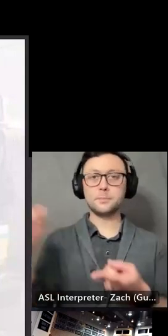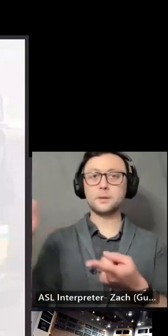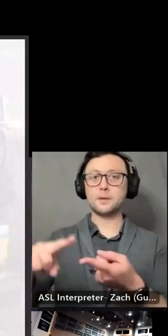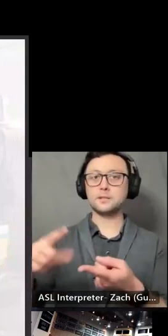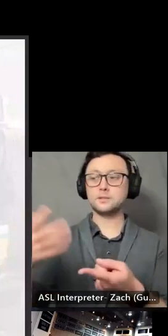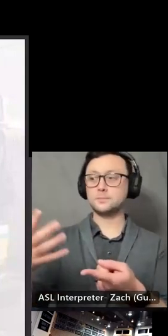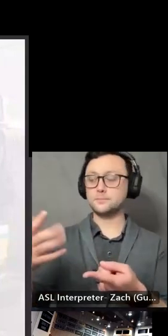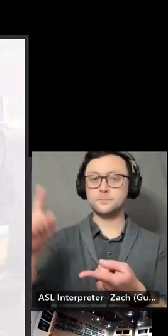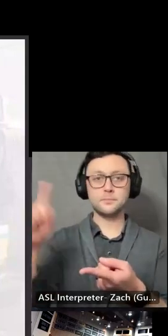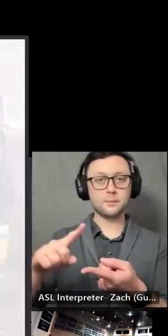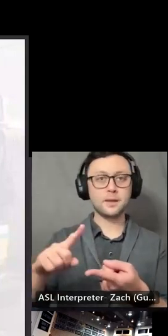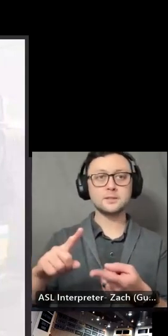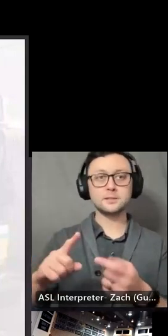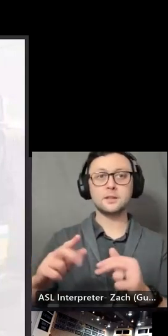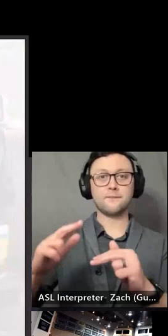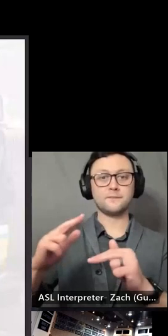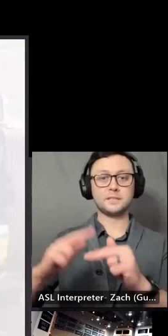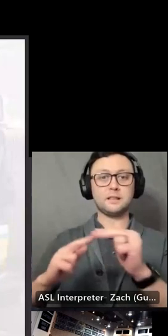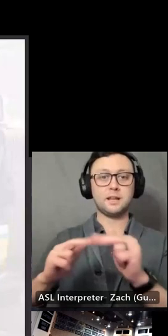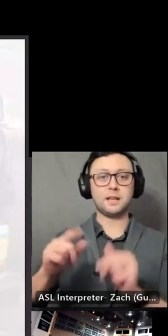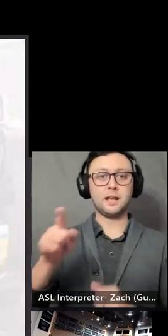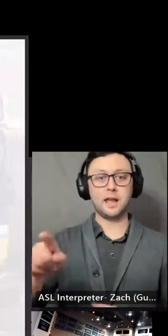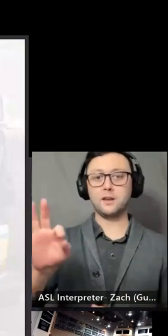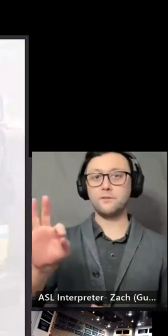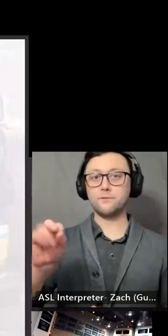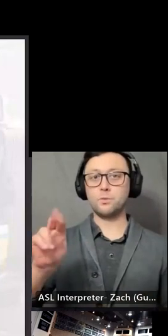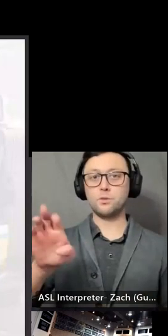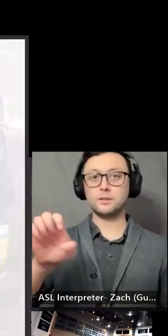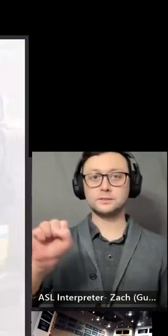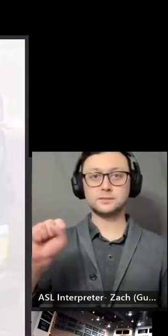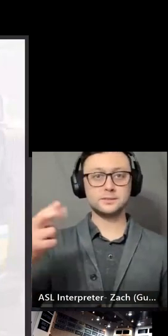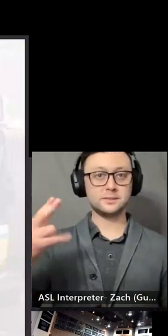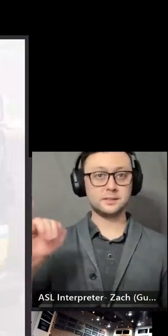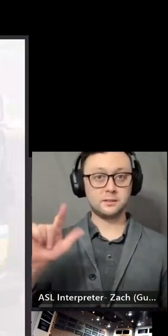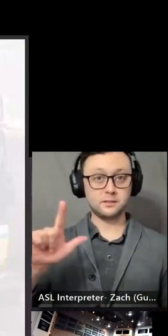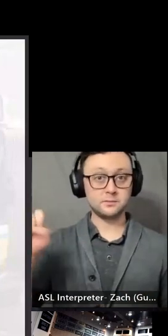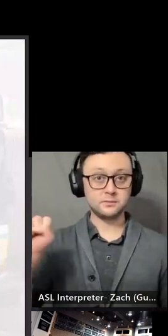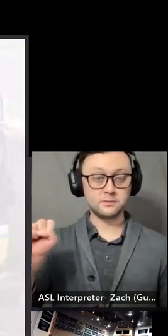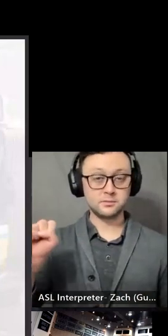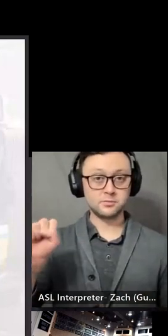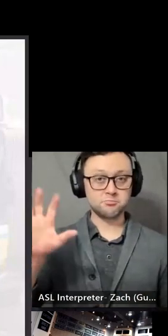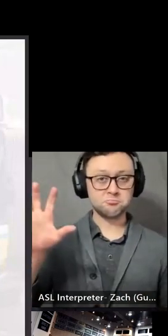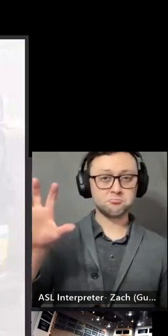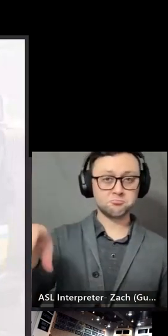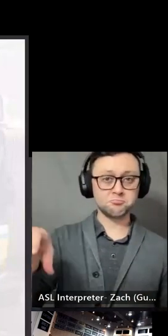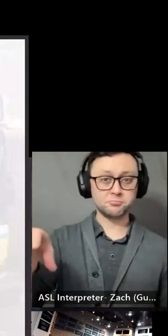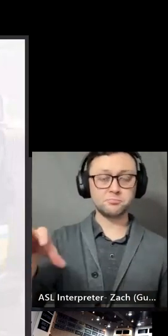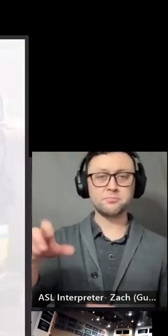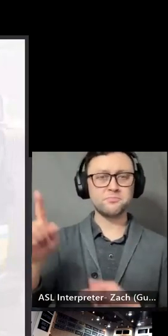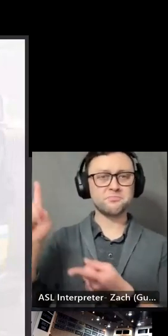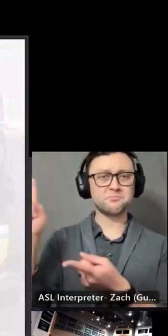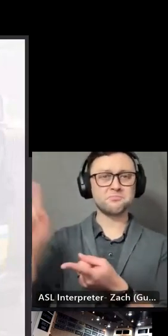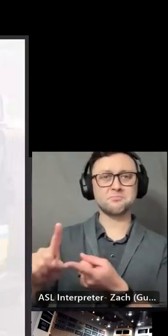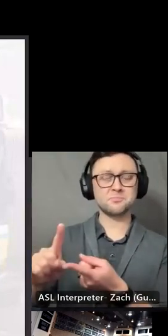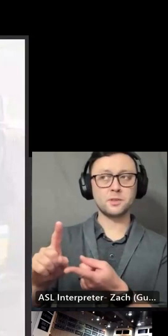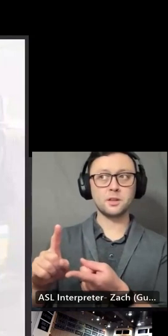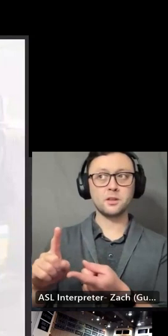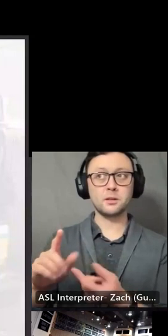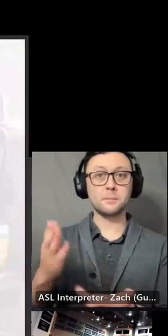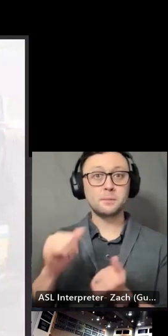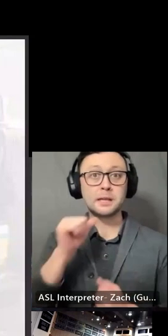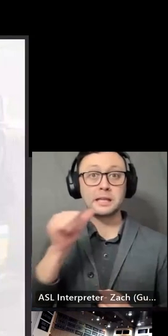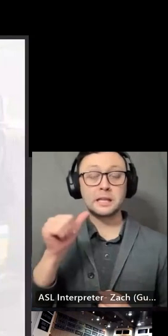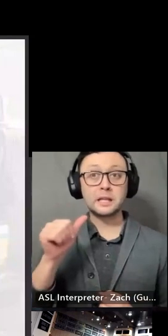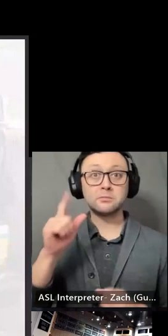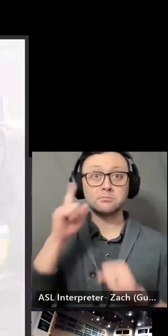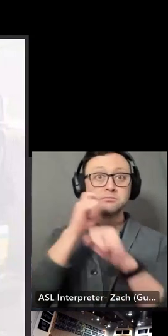a facility at Forest Hills that it may not have been realized by the